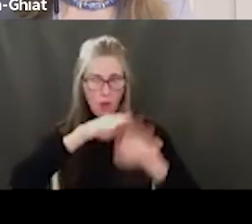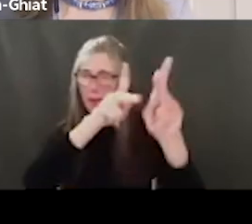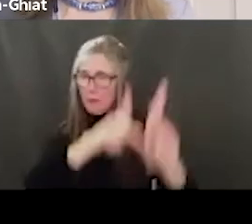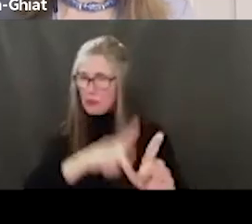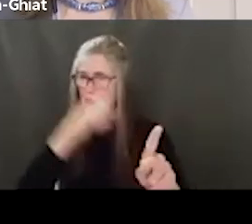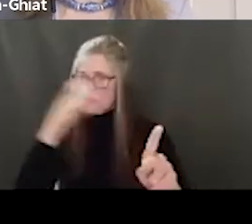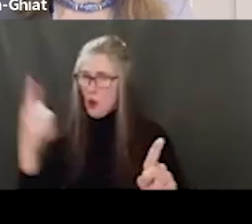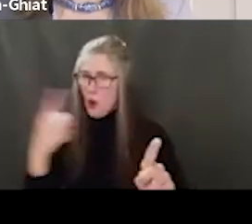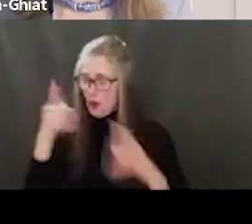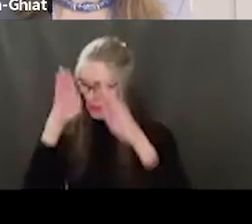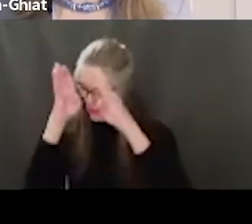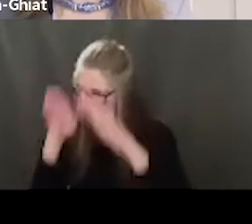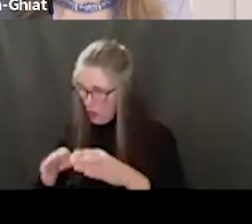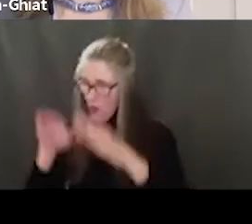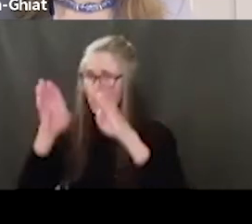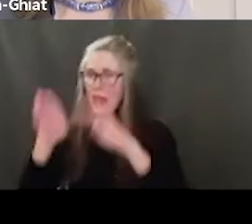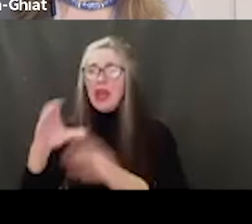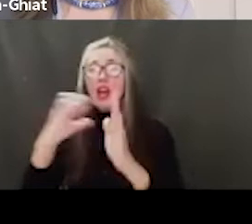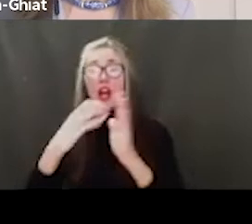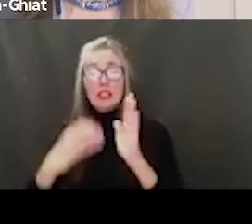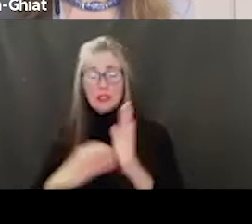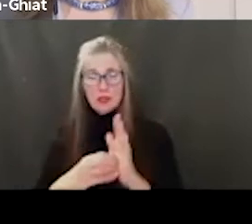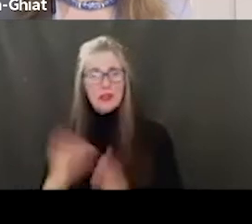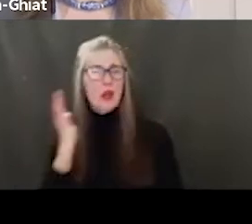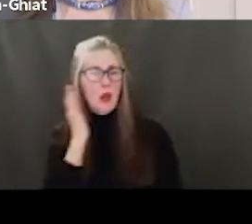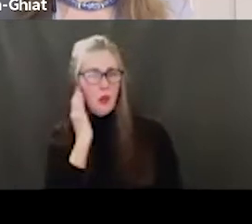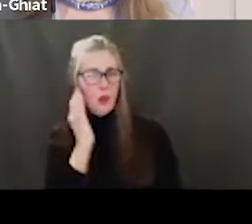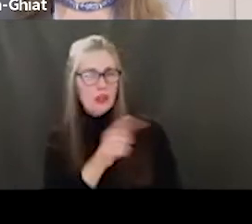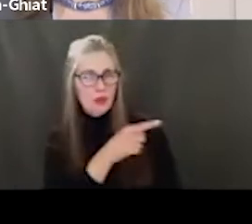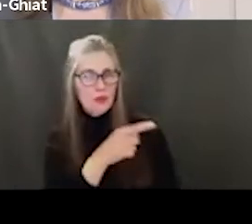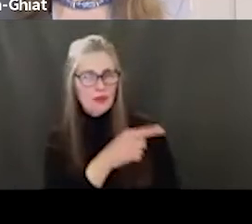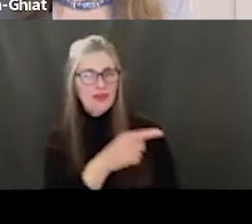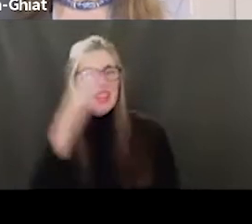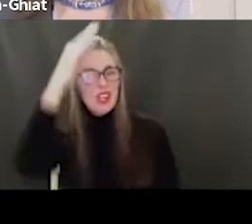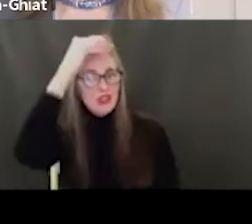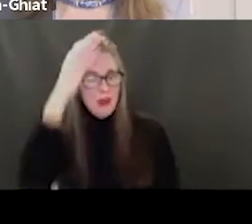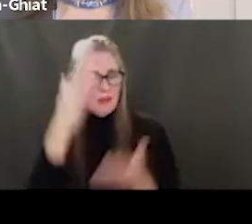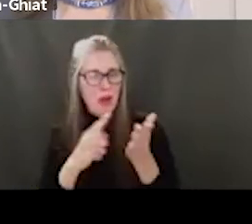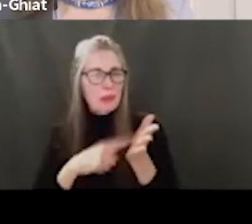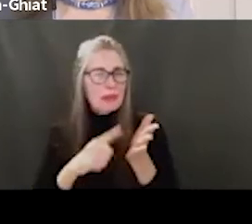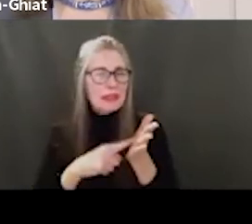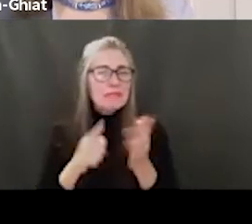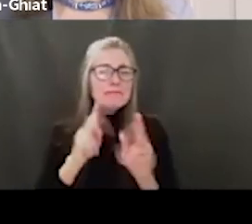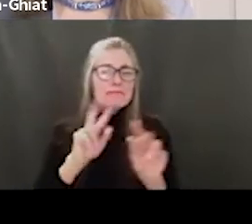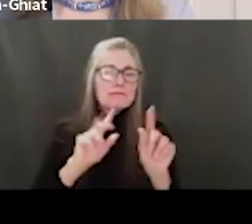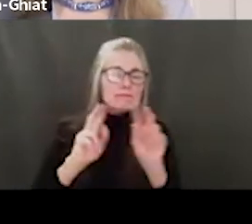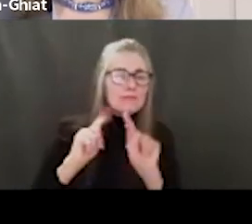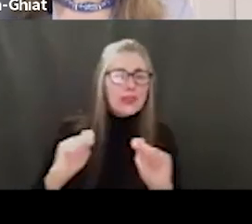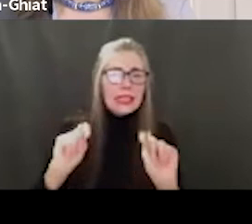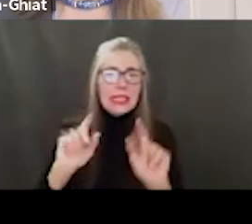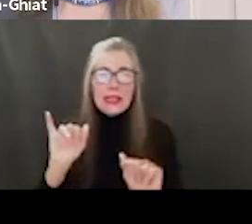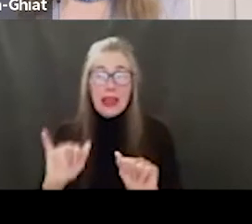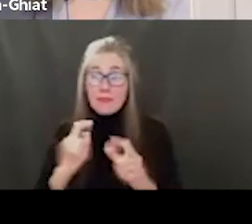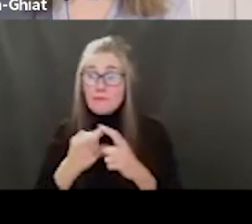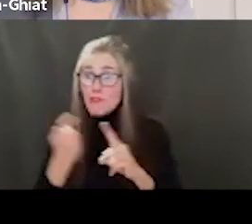So we knew from him making that statement that Trump was exploring this action, which is out of the age of military